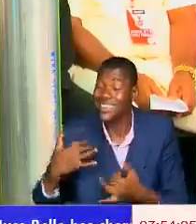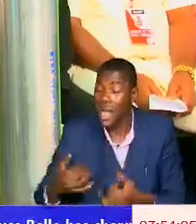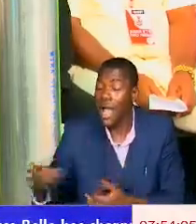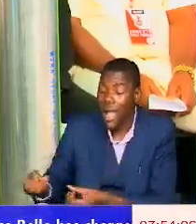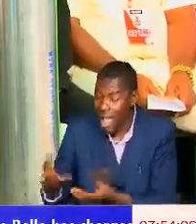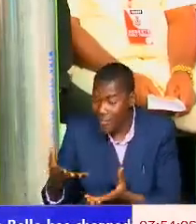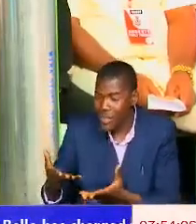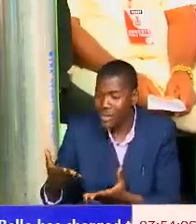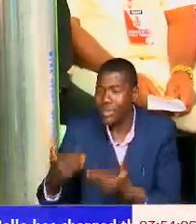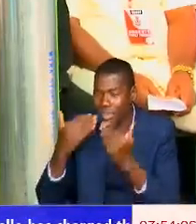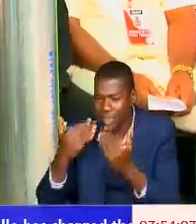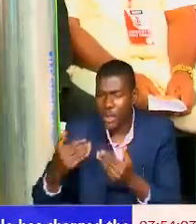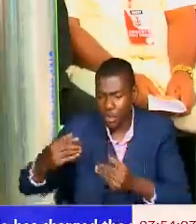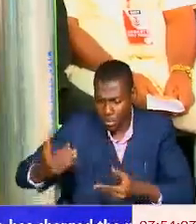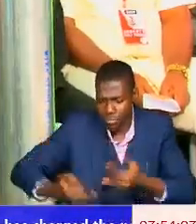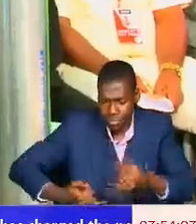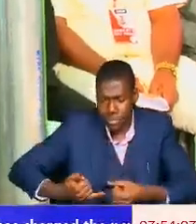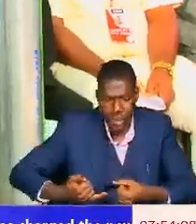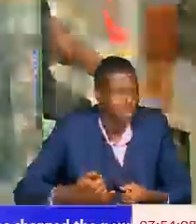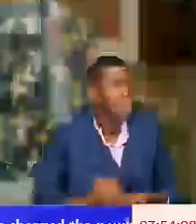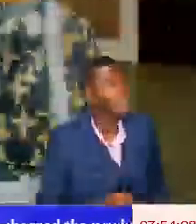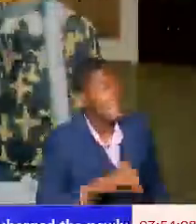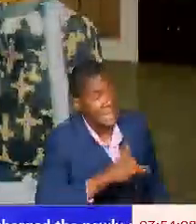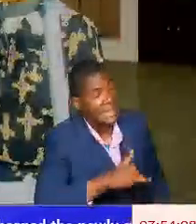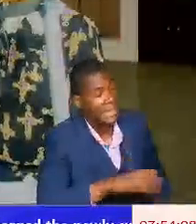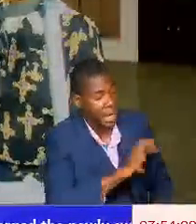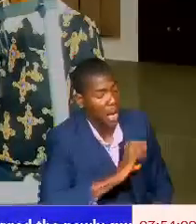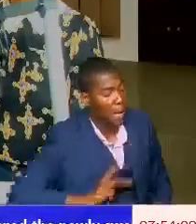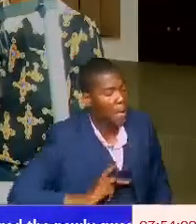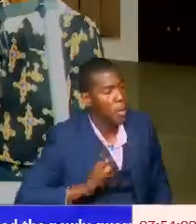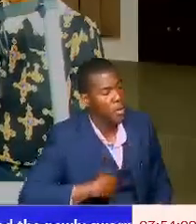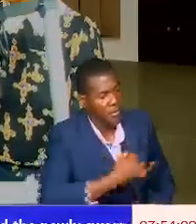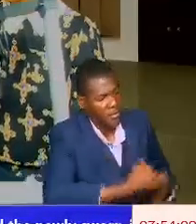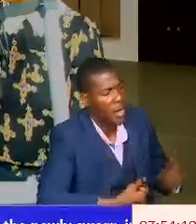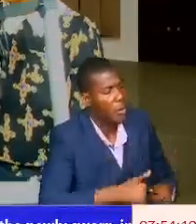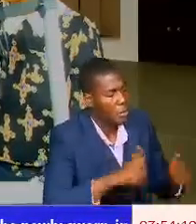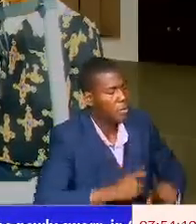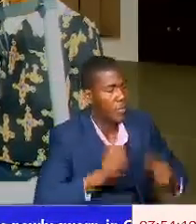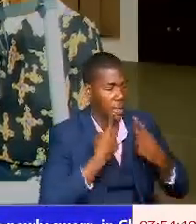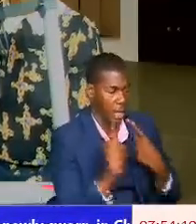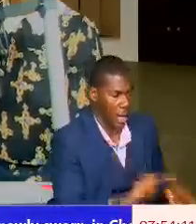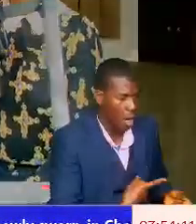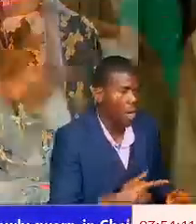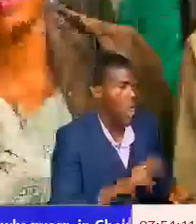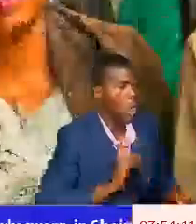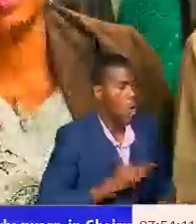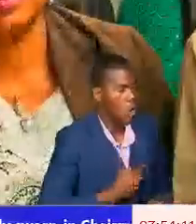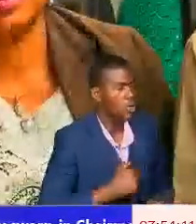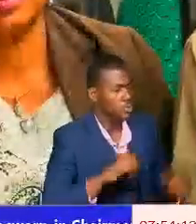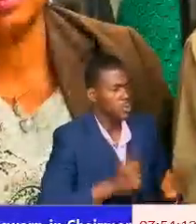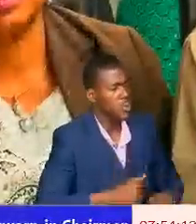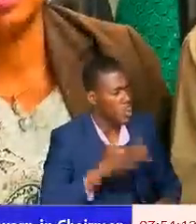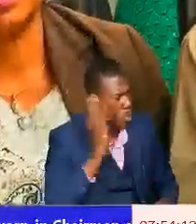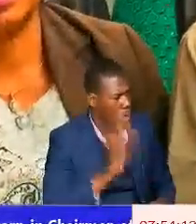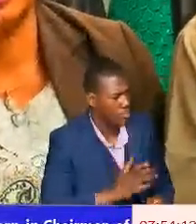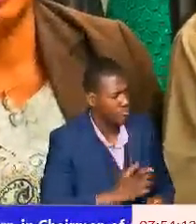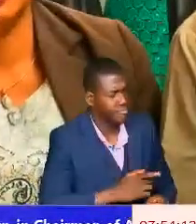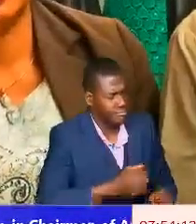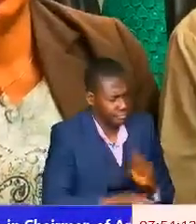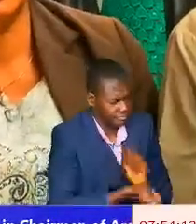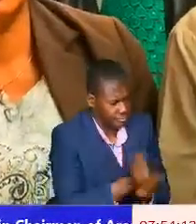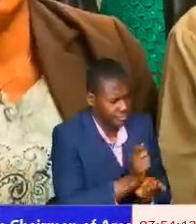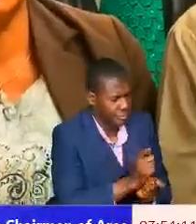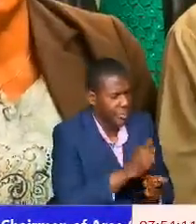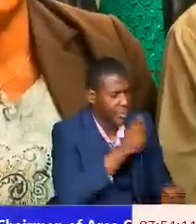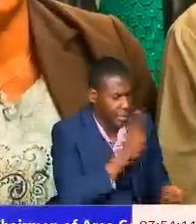Thank you. Complete package. We carry them come, make them tell us. All like, as you think now, they go correct that impression. Come tell us